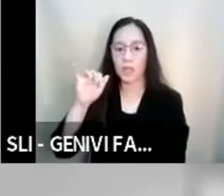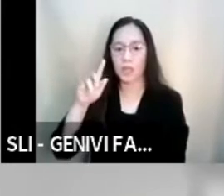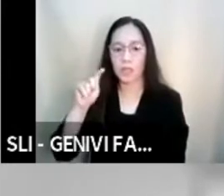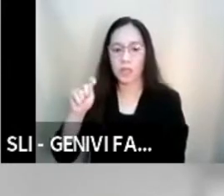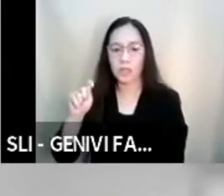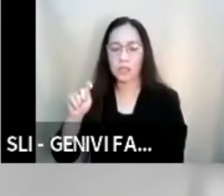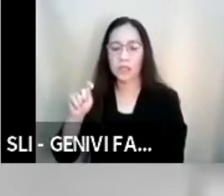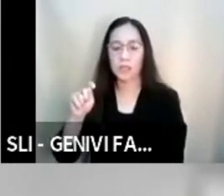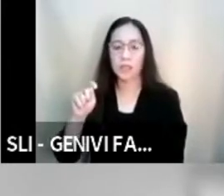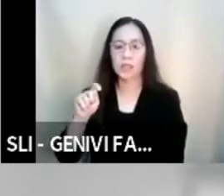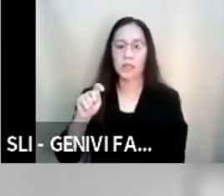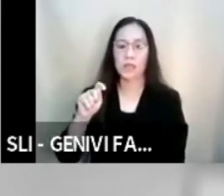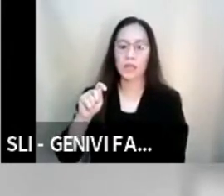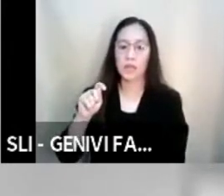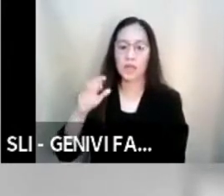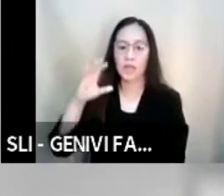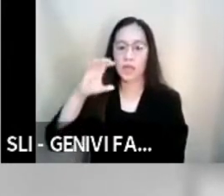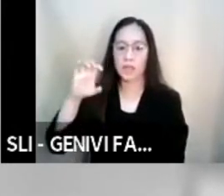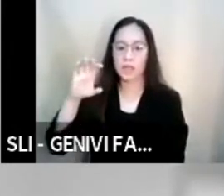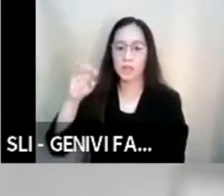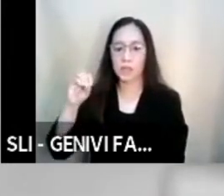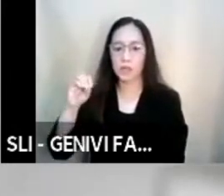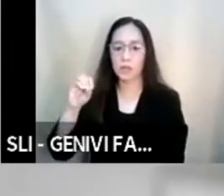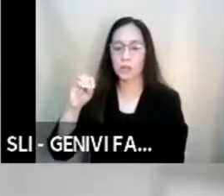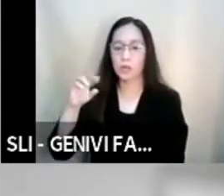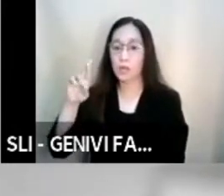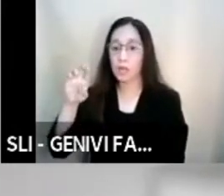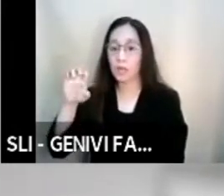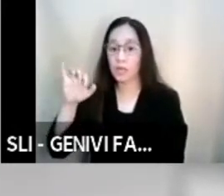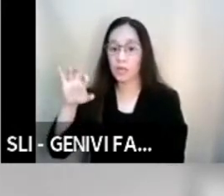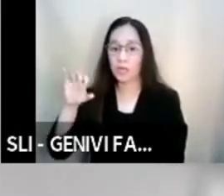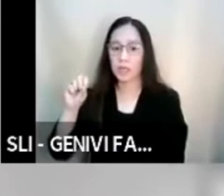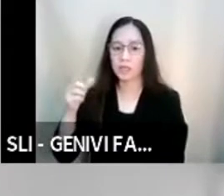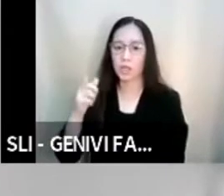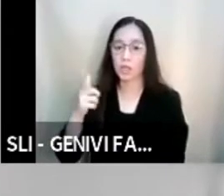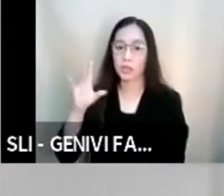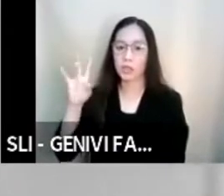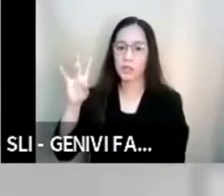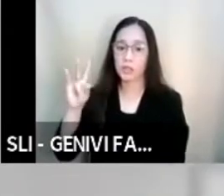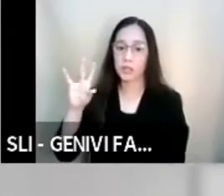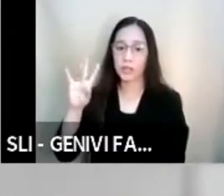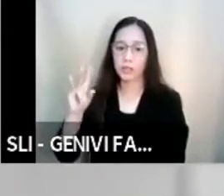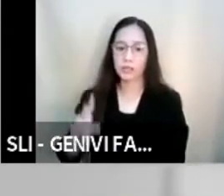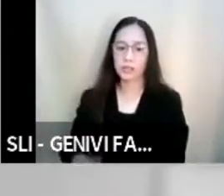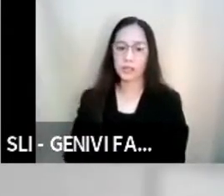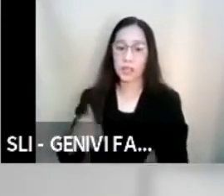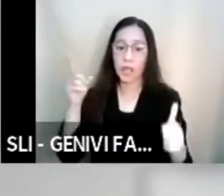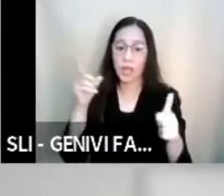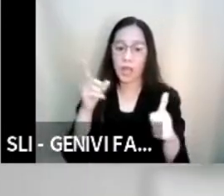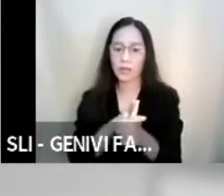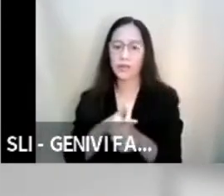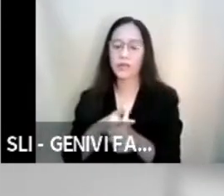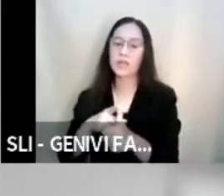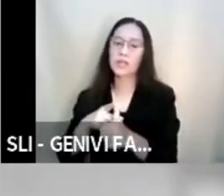by our CEO Francis Carl G. Reyes in 2017. Our first brand is